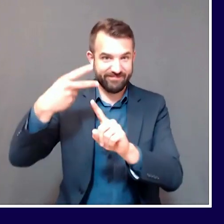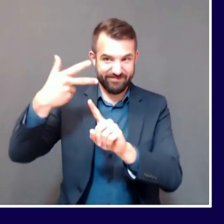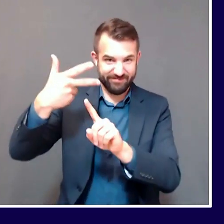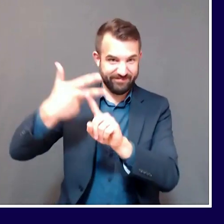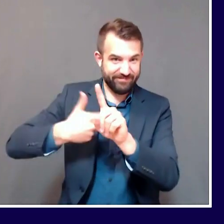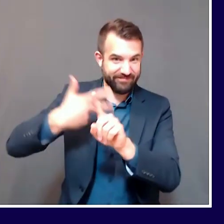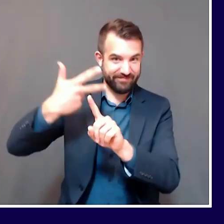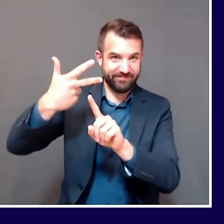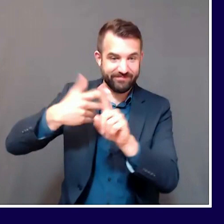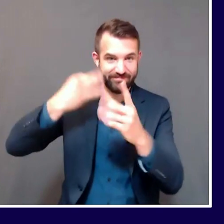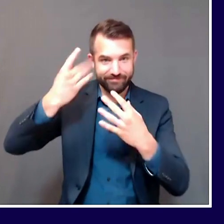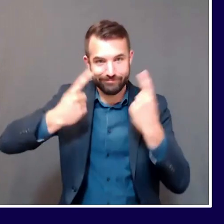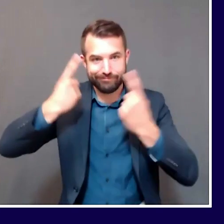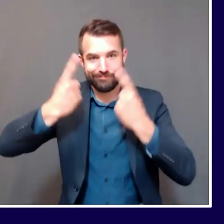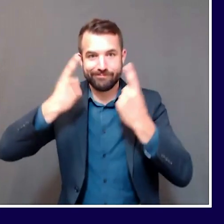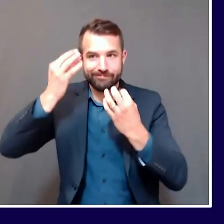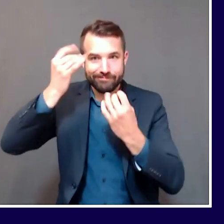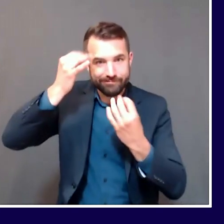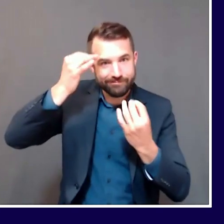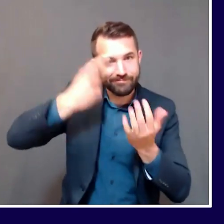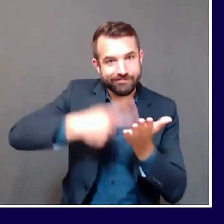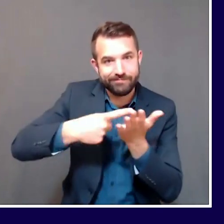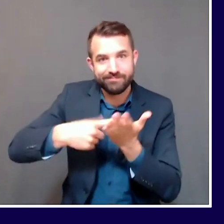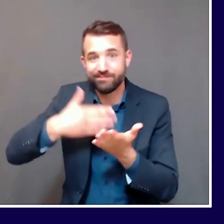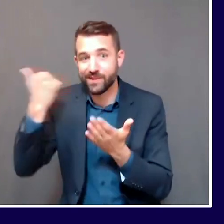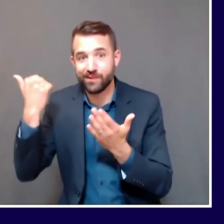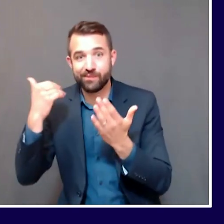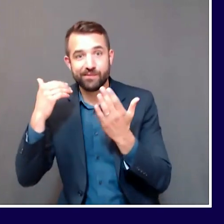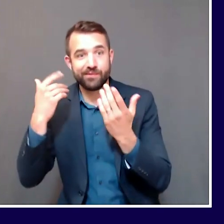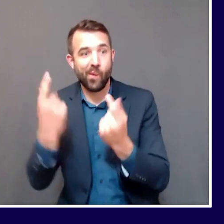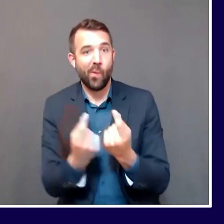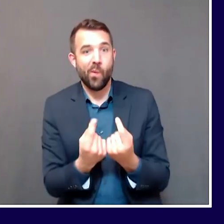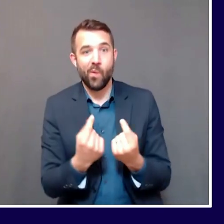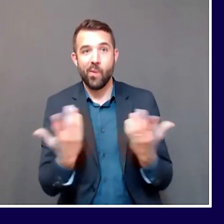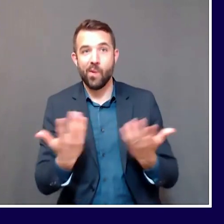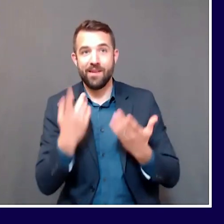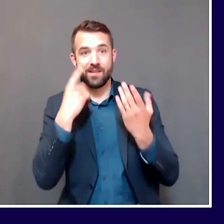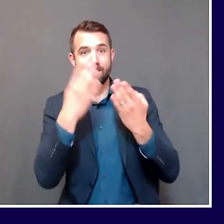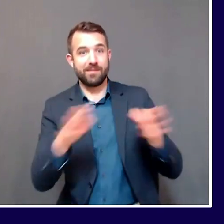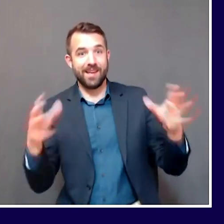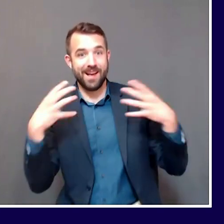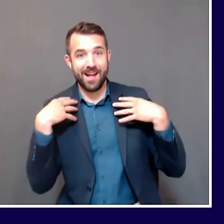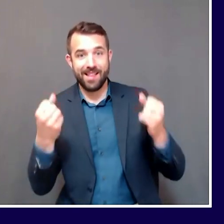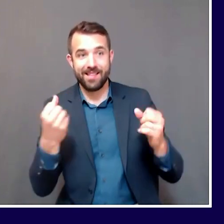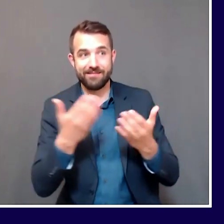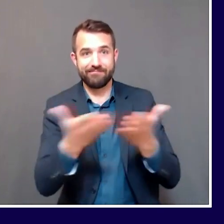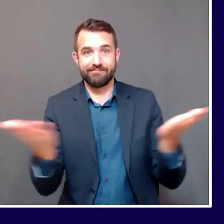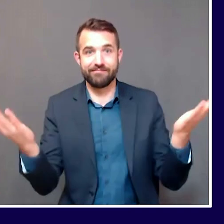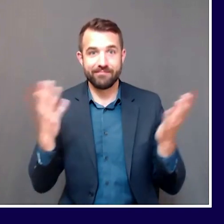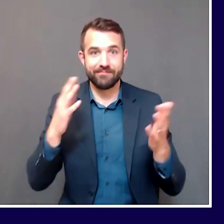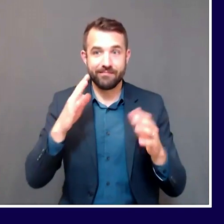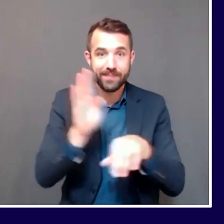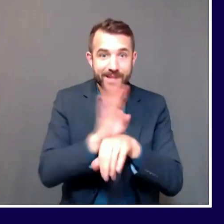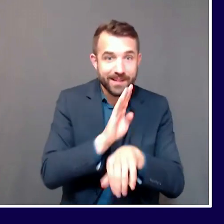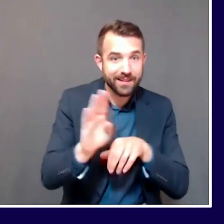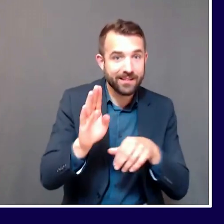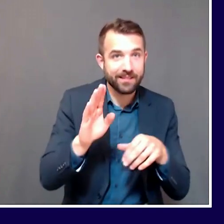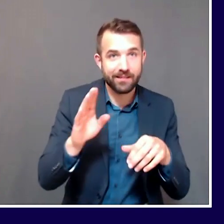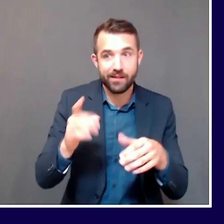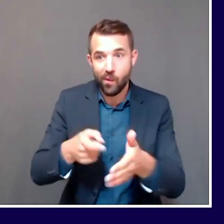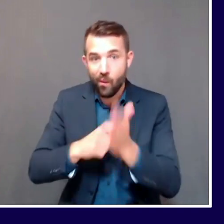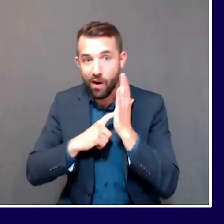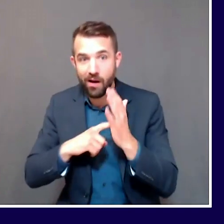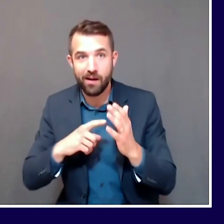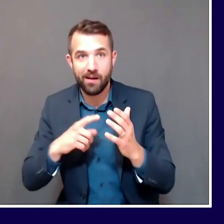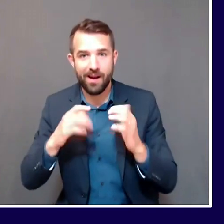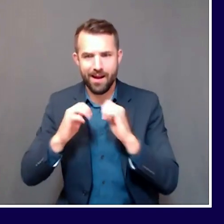weave through the public health components and the economic components and find that sweet spot there where you can optimize